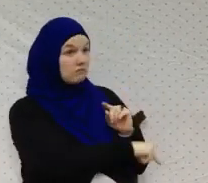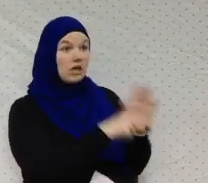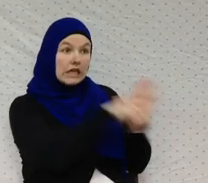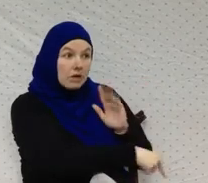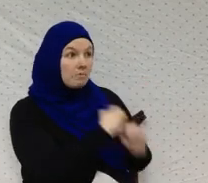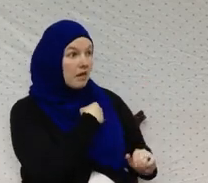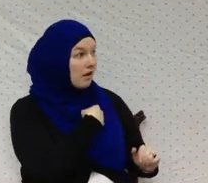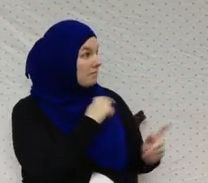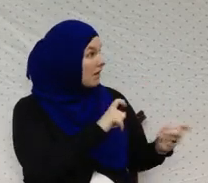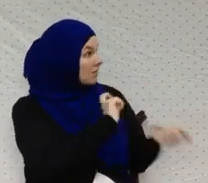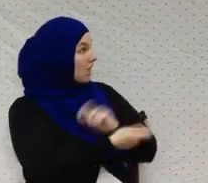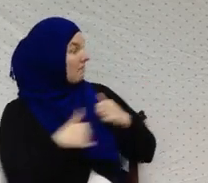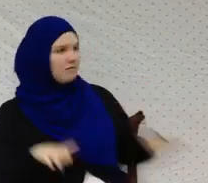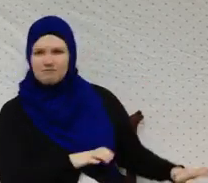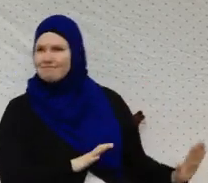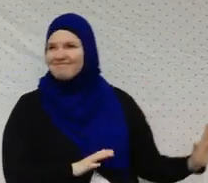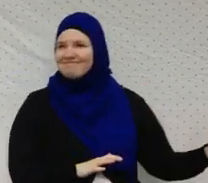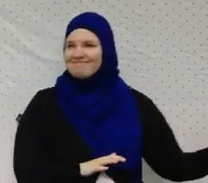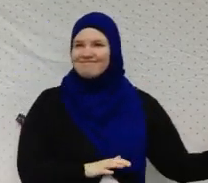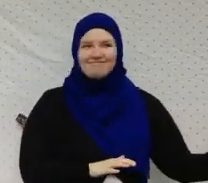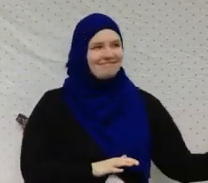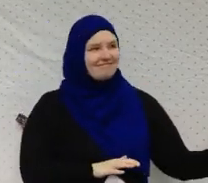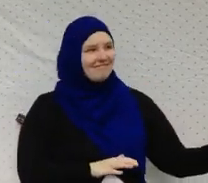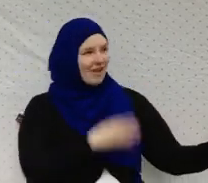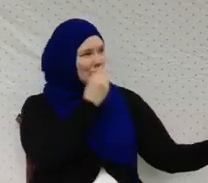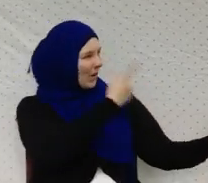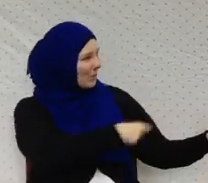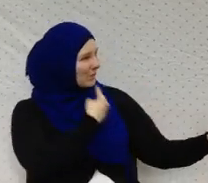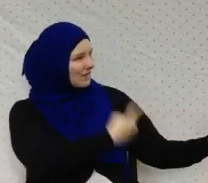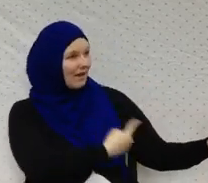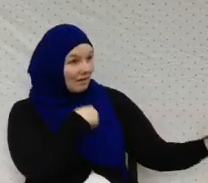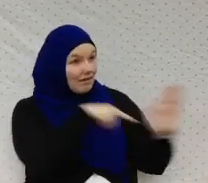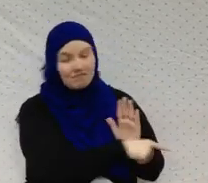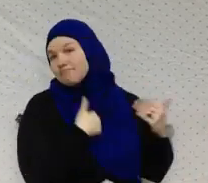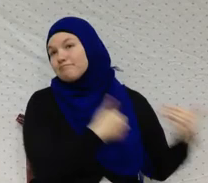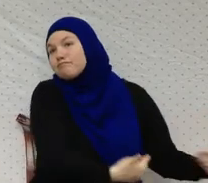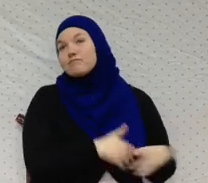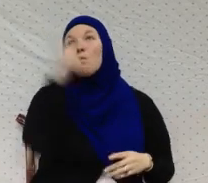behavior except Allah. Nothing stops me from anything but Allah.